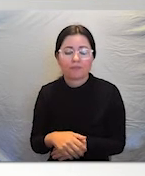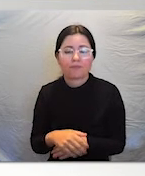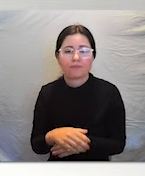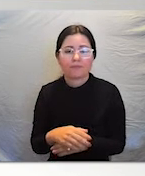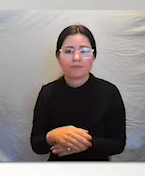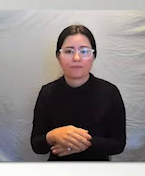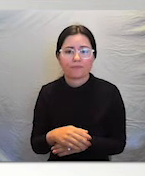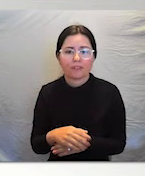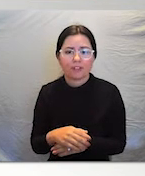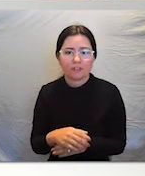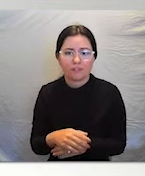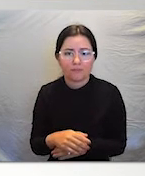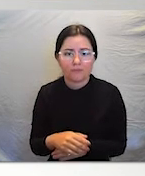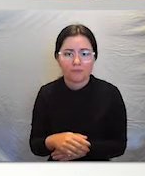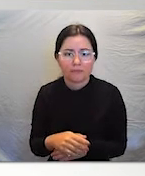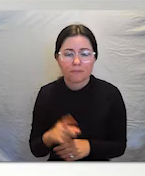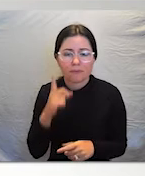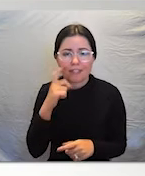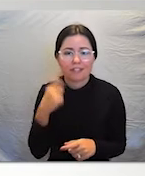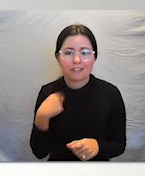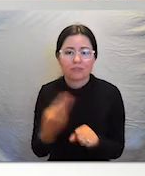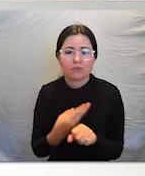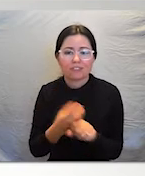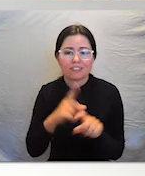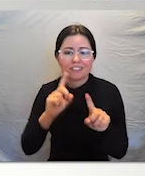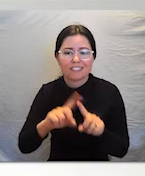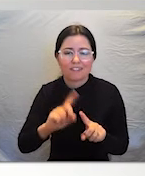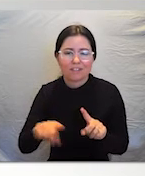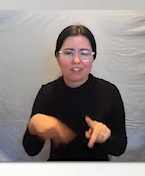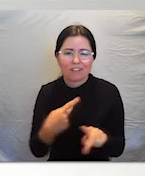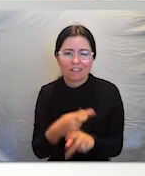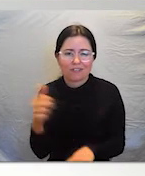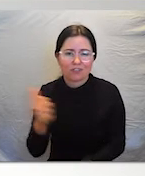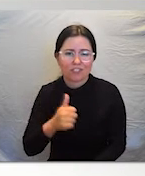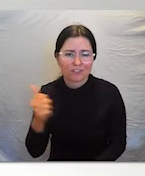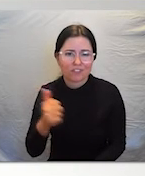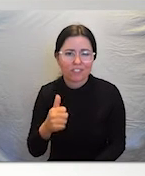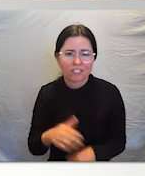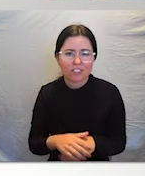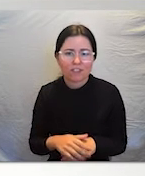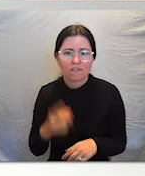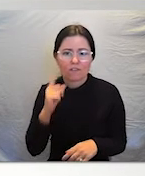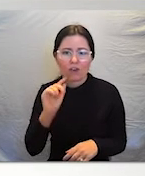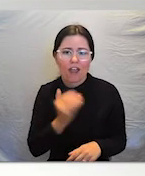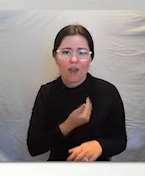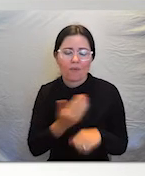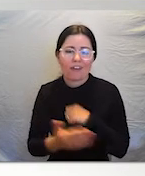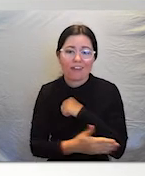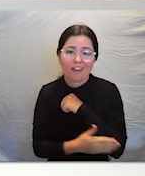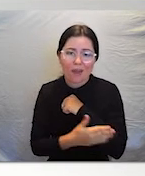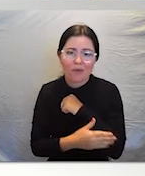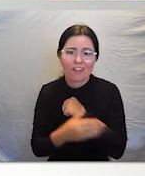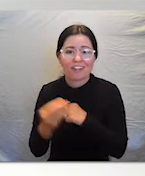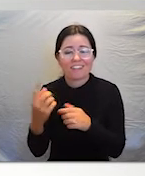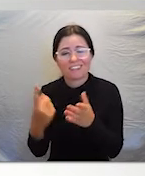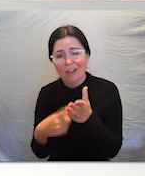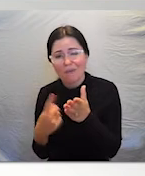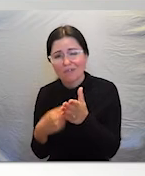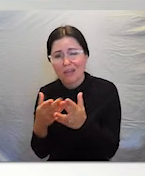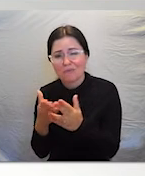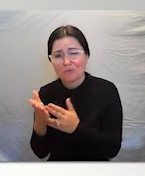how to use different modes of transportation throughout Palm Beach and Broward County, and sometimes throughout the whole